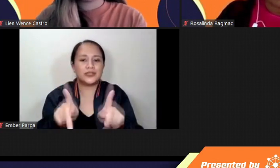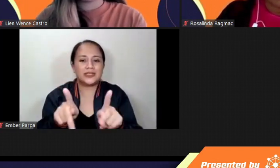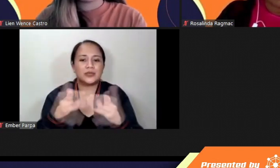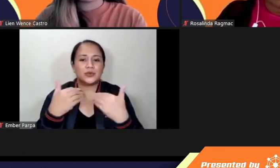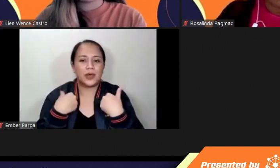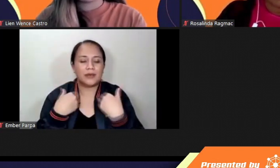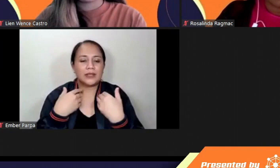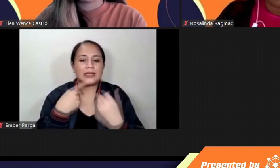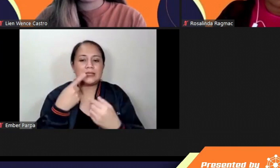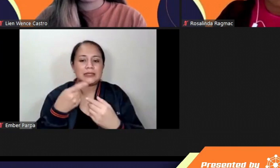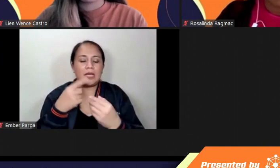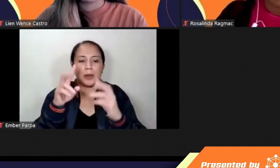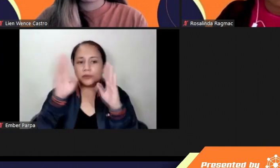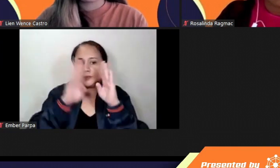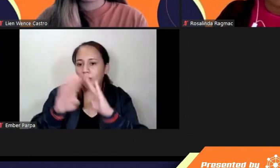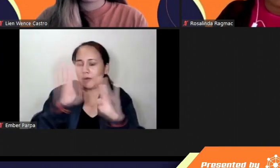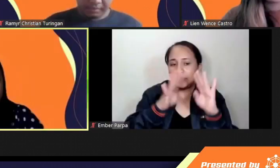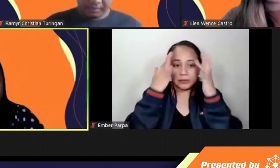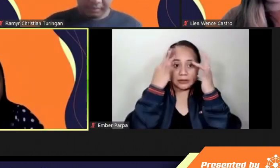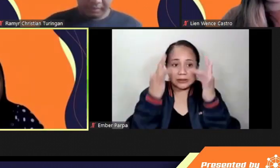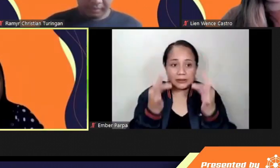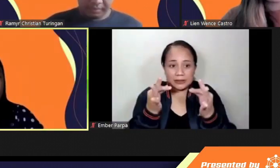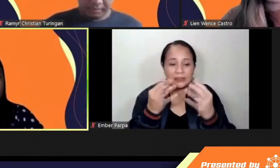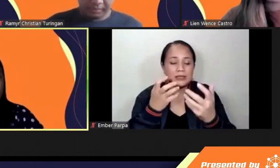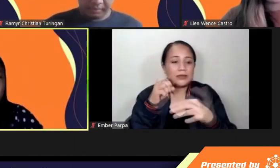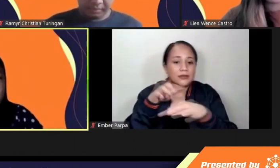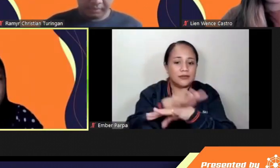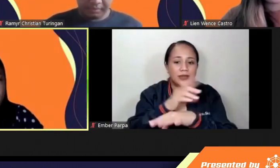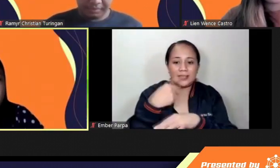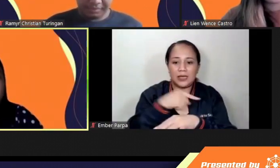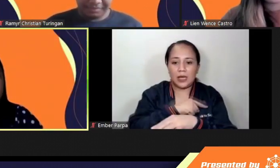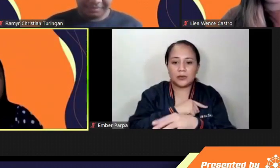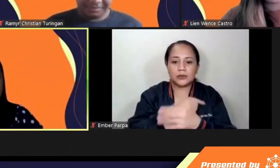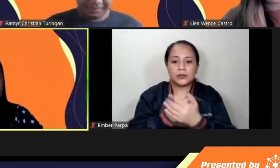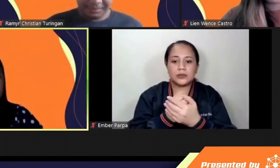a say about issues and decisions that affects us, learn new